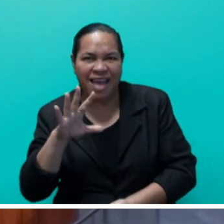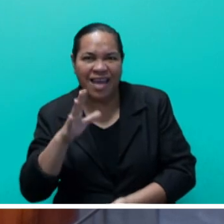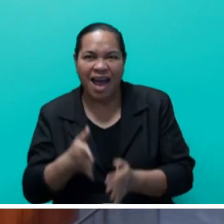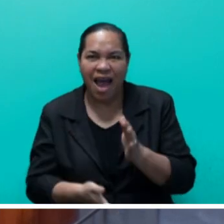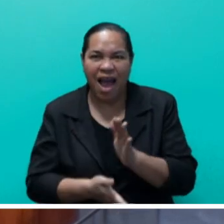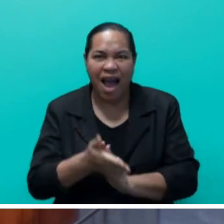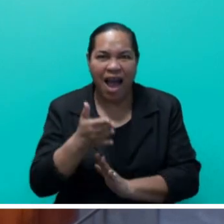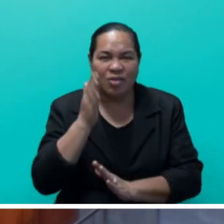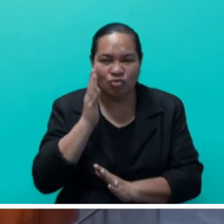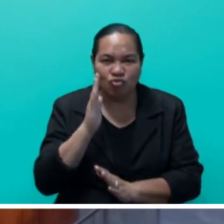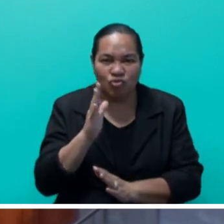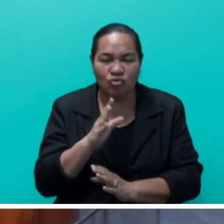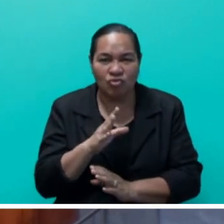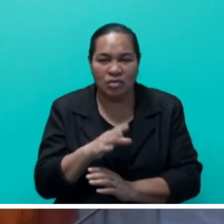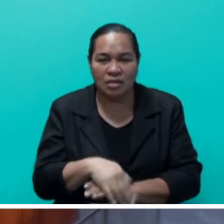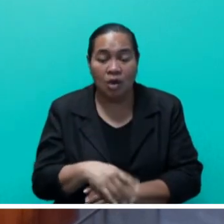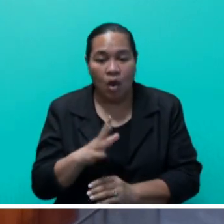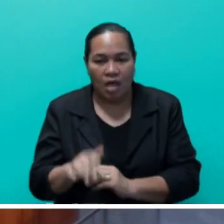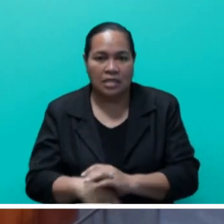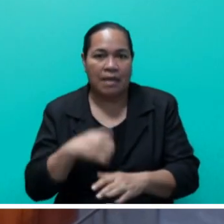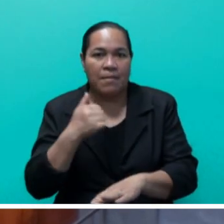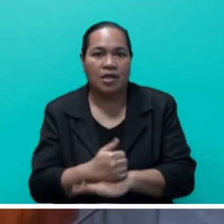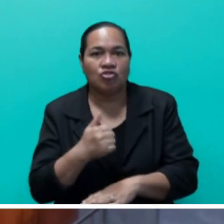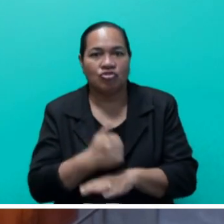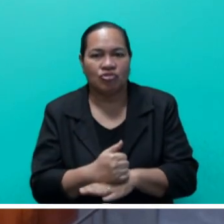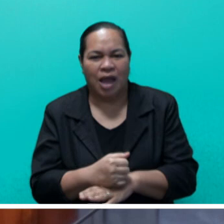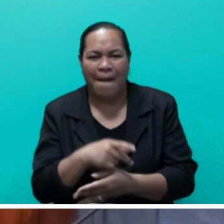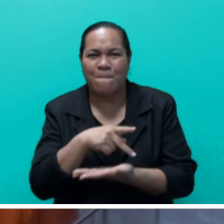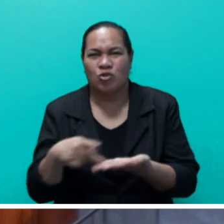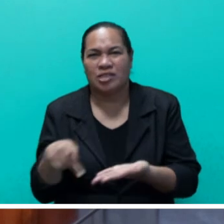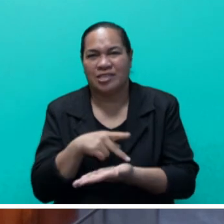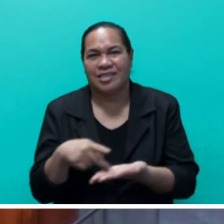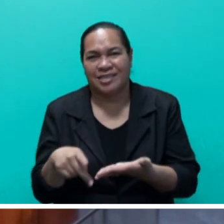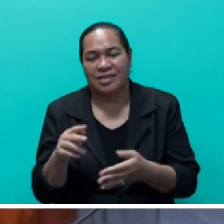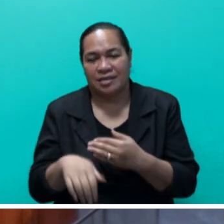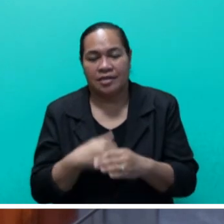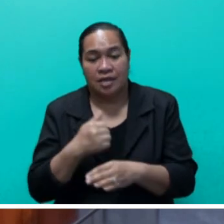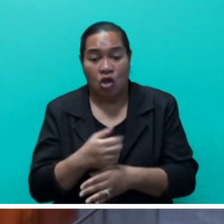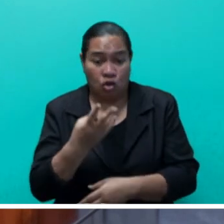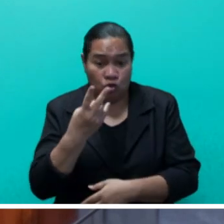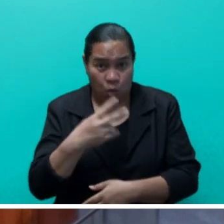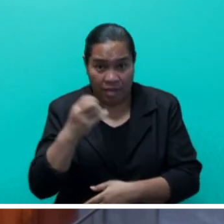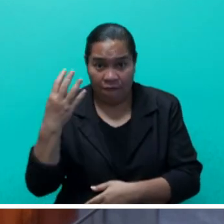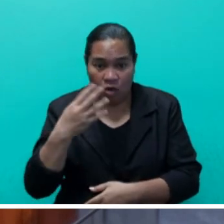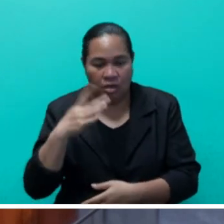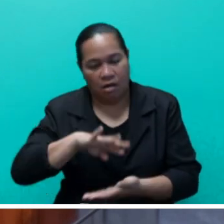secondary school counseling positions were established within the Ministry of Education. And in 2014, these positions were